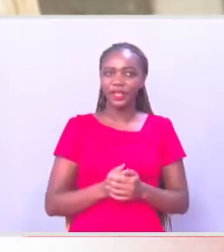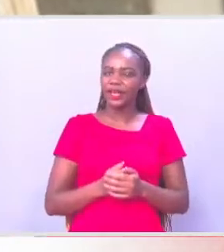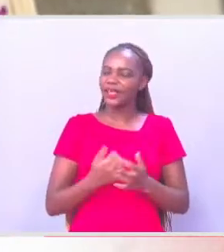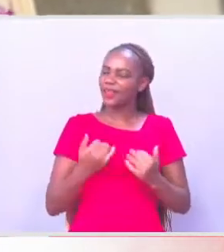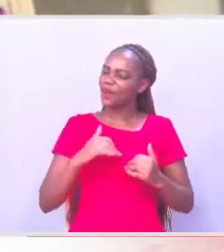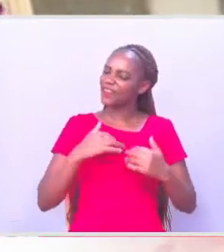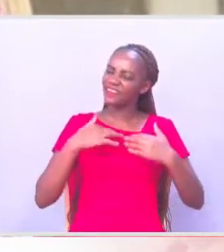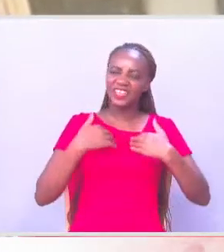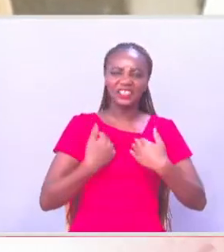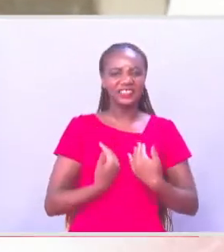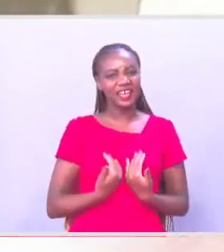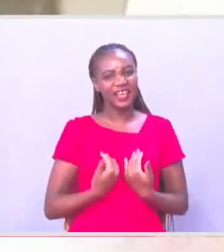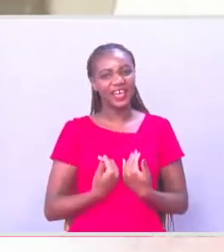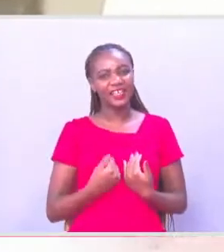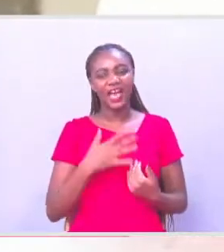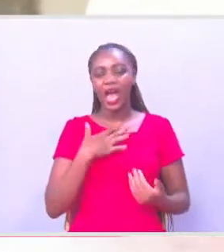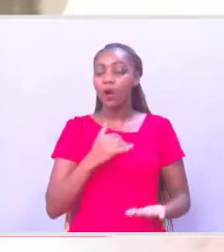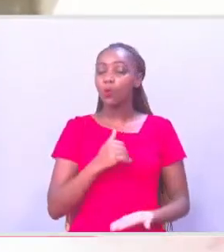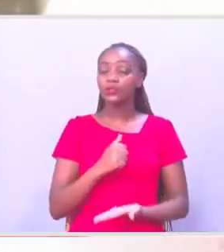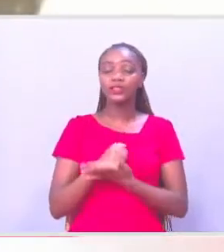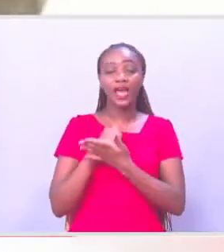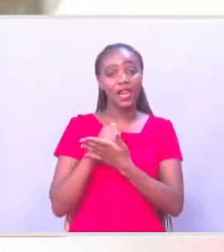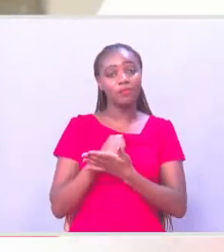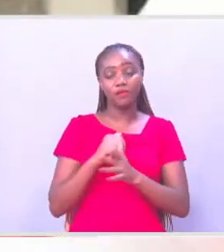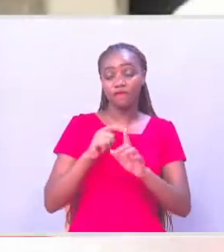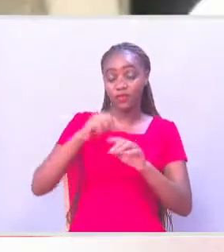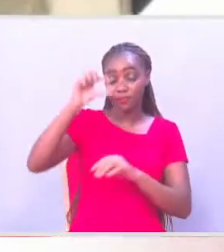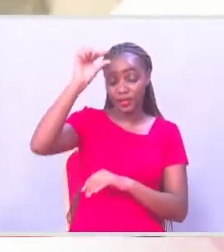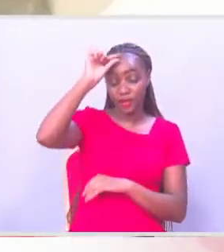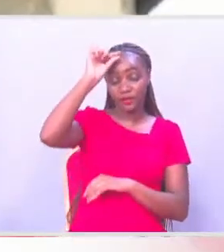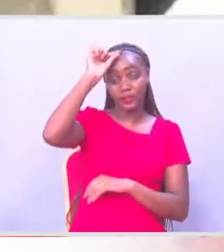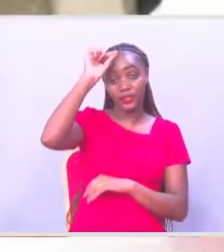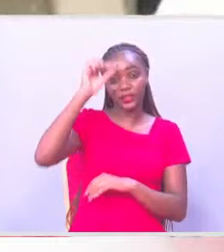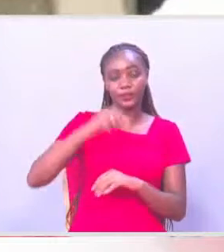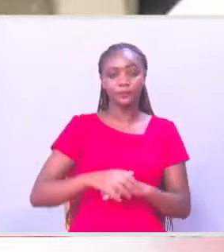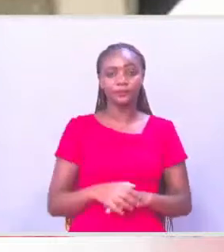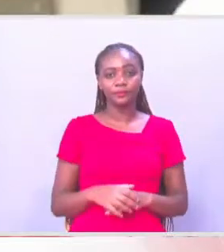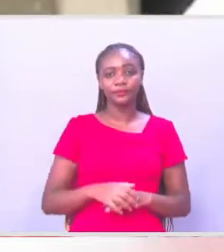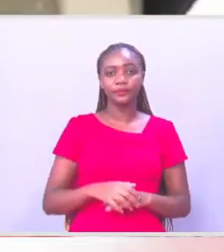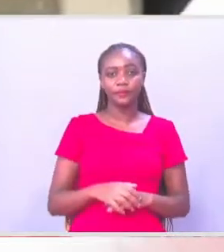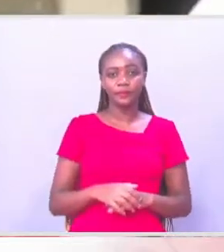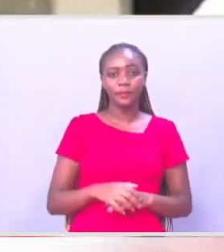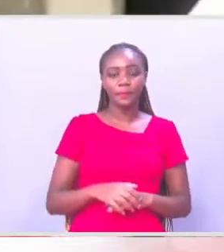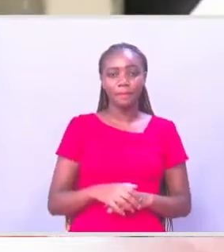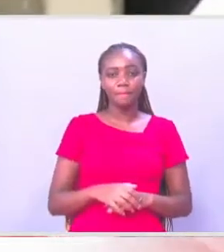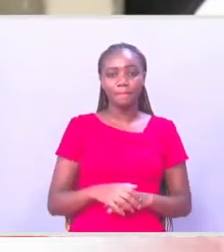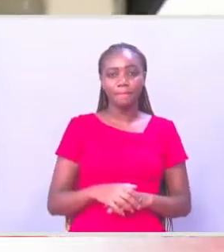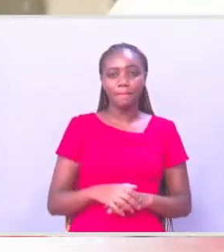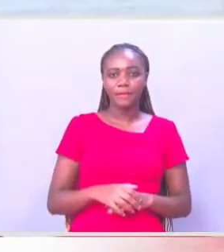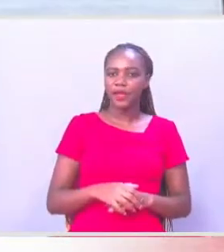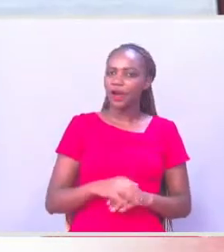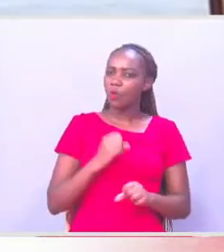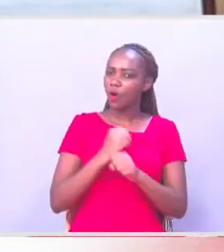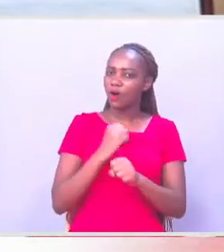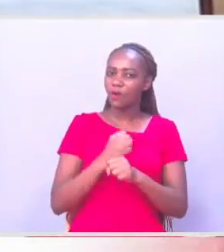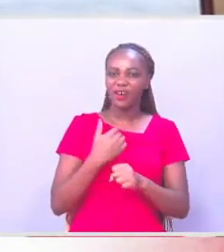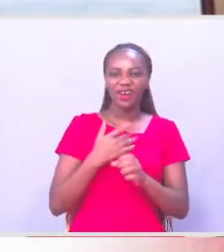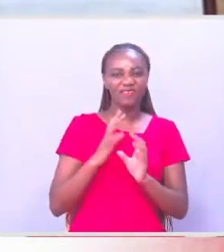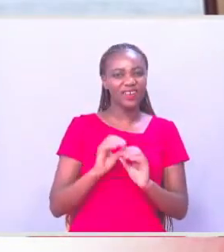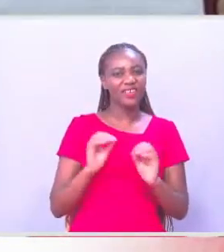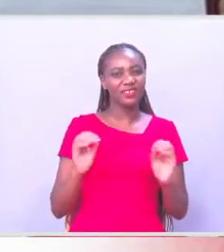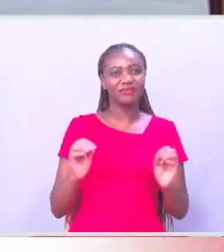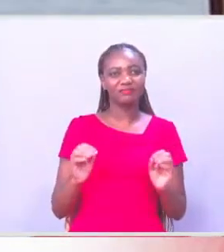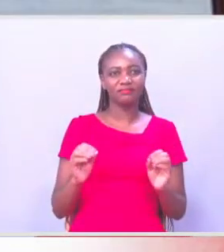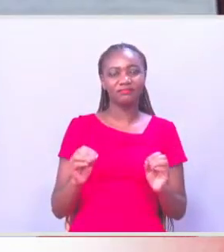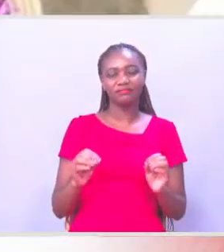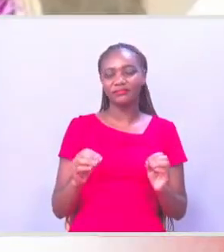Sasa mimi nataka usaidizi kutoka kwa serikali, kweli wananisaidia. Saa hii sina, niko jobless actually. Hata